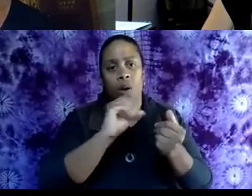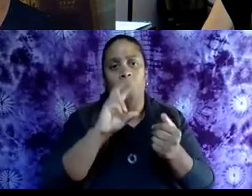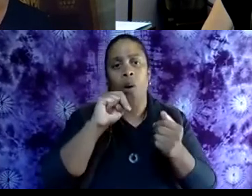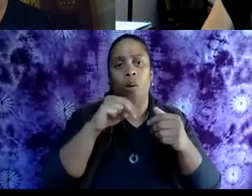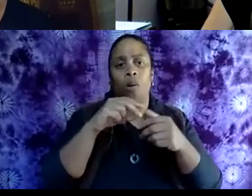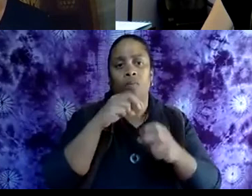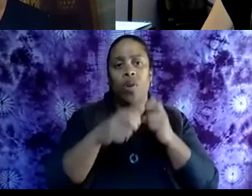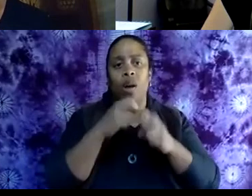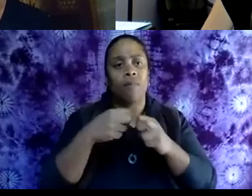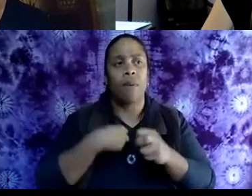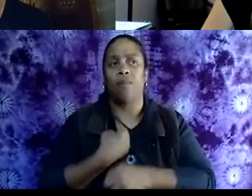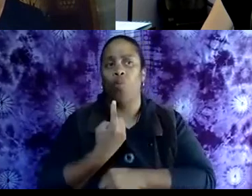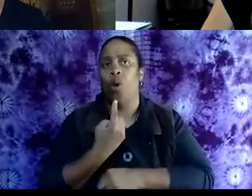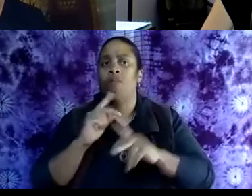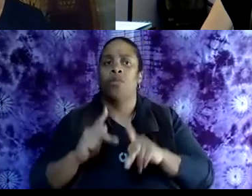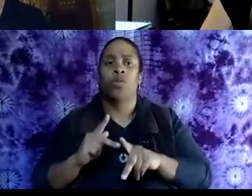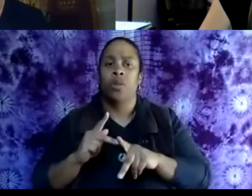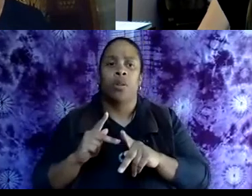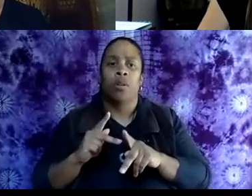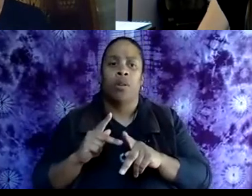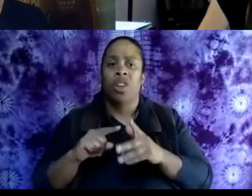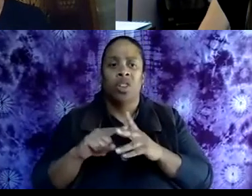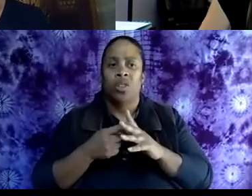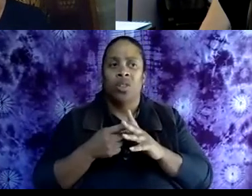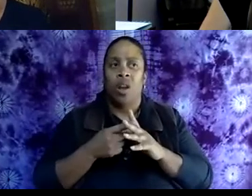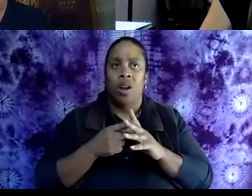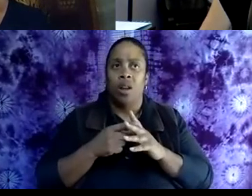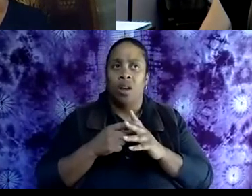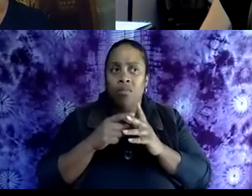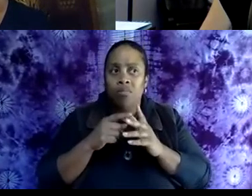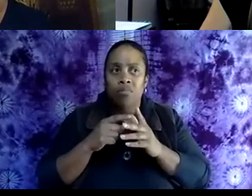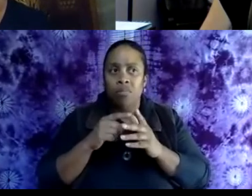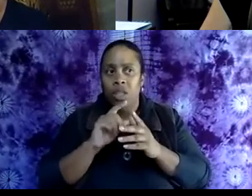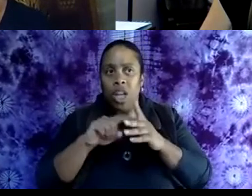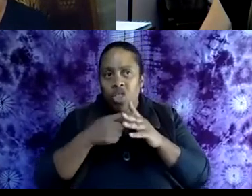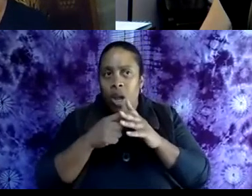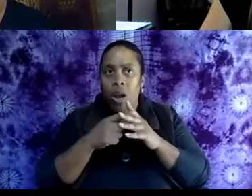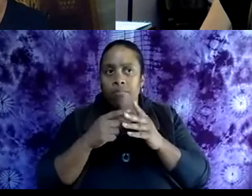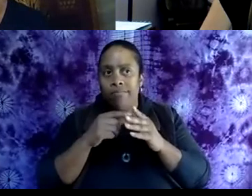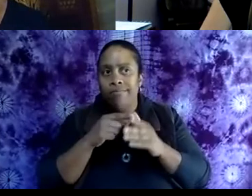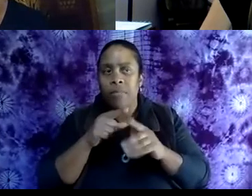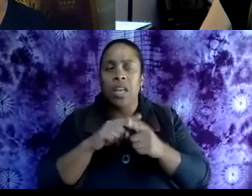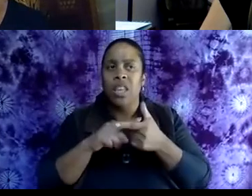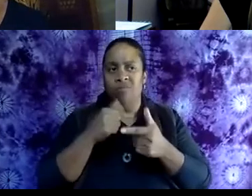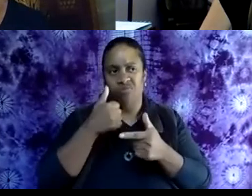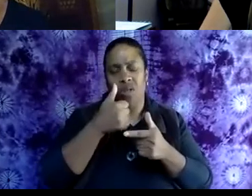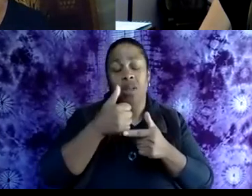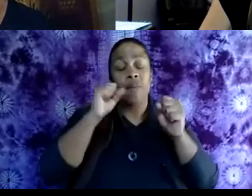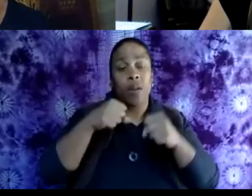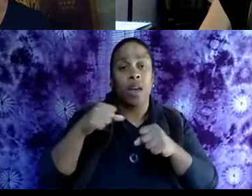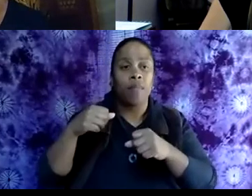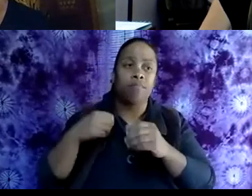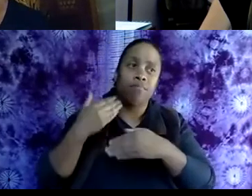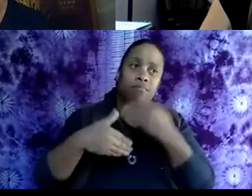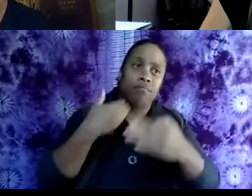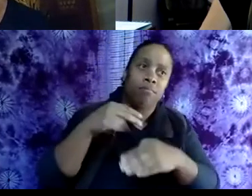just a one person starting a little, beginning for you, and then you can go on and do your own thing. That's